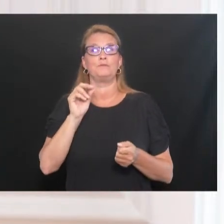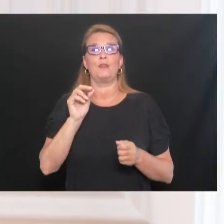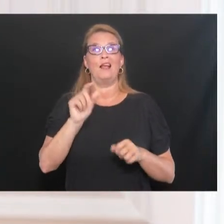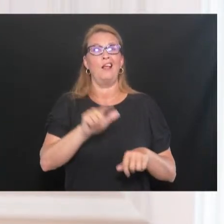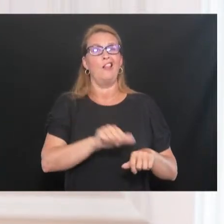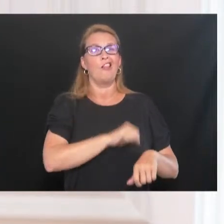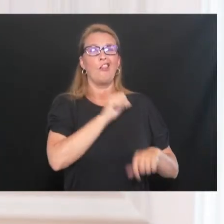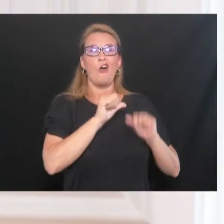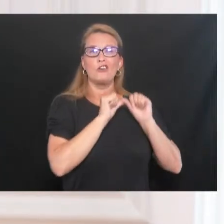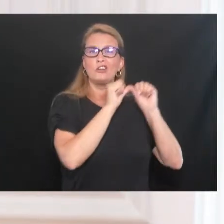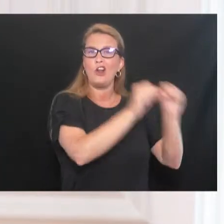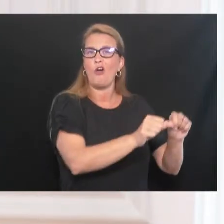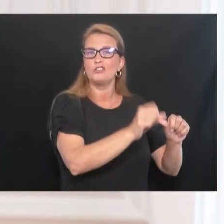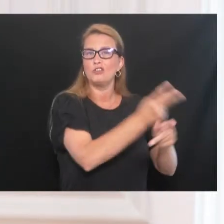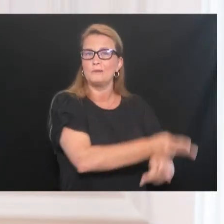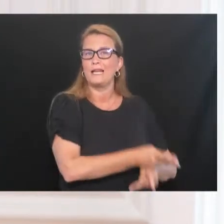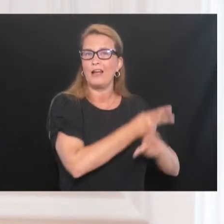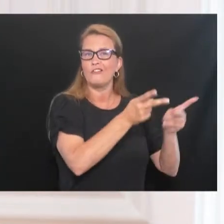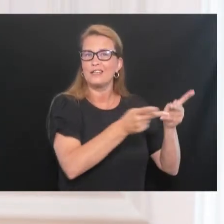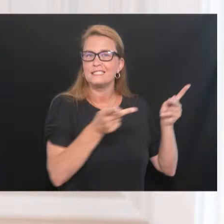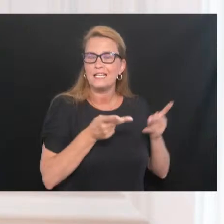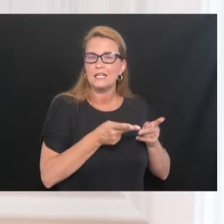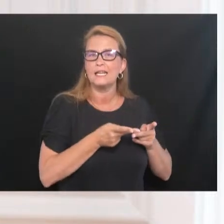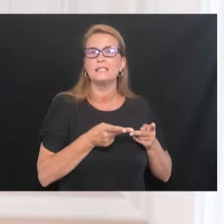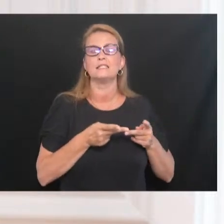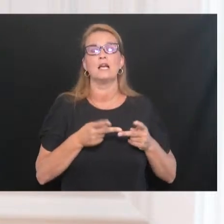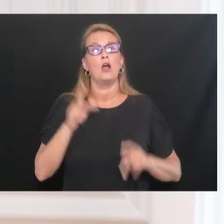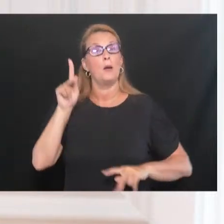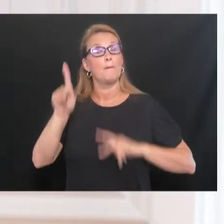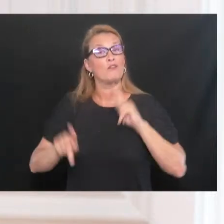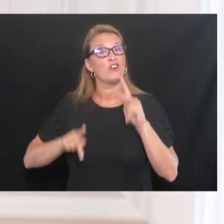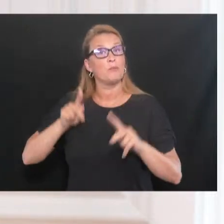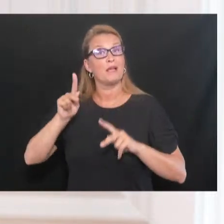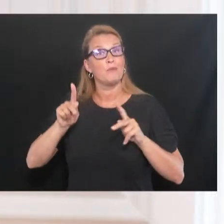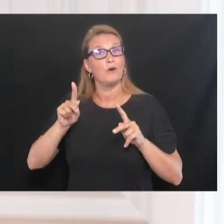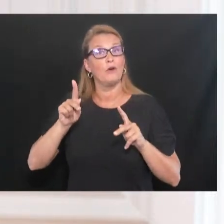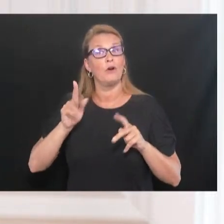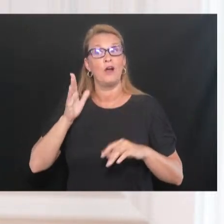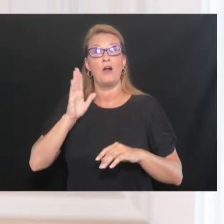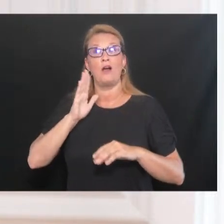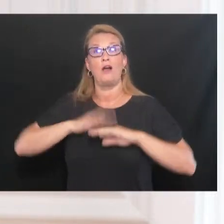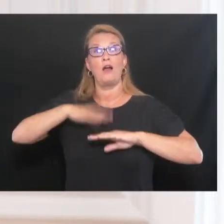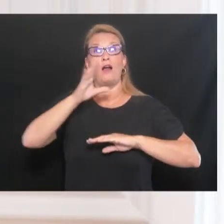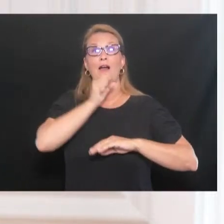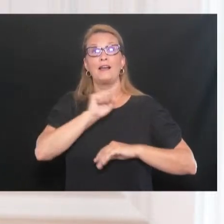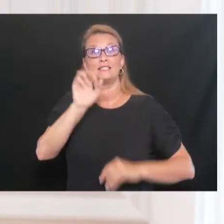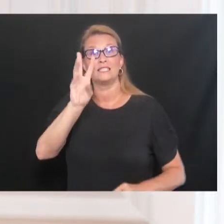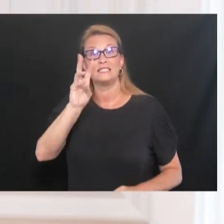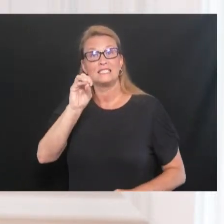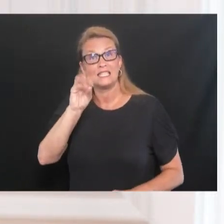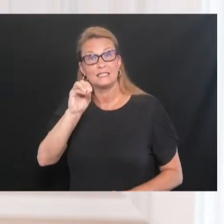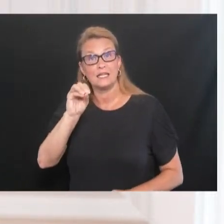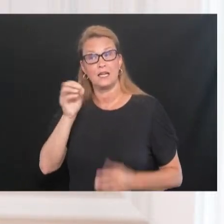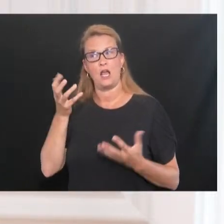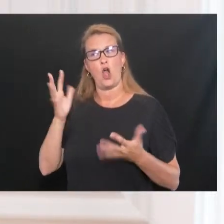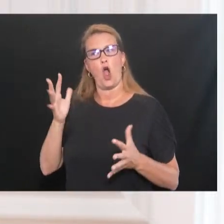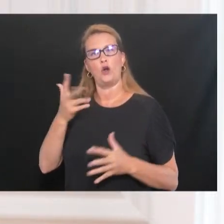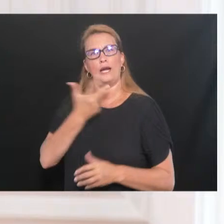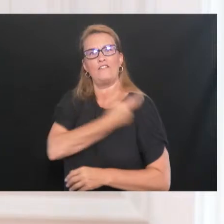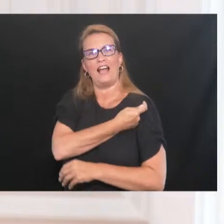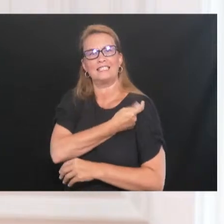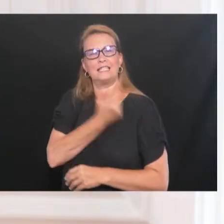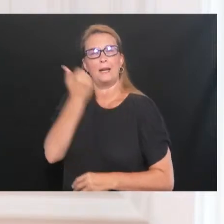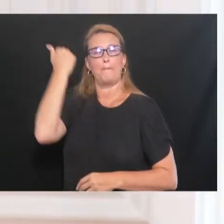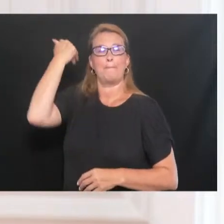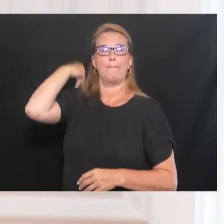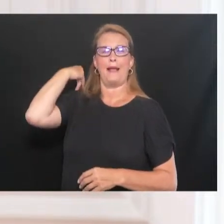care facilities, but also for people who are over 60 years old who've been vaccinated back at the beginning of